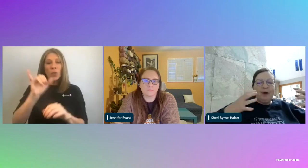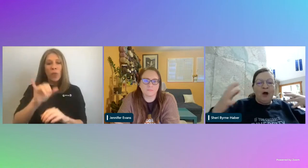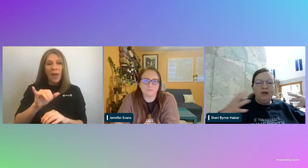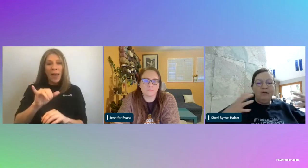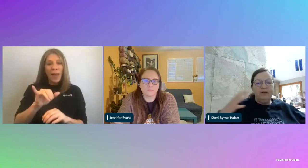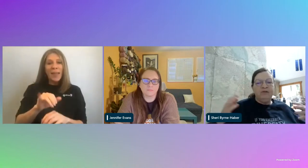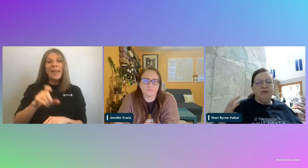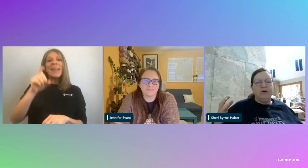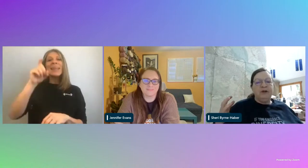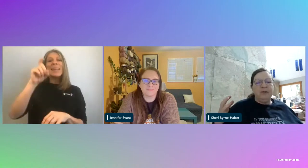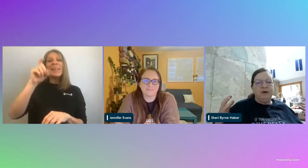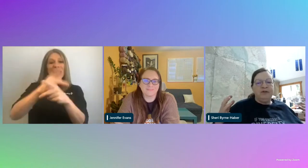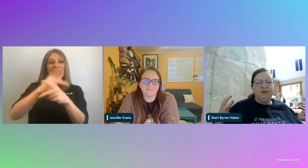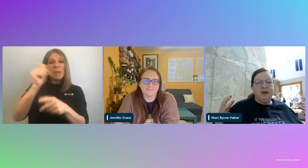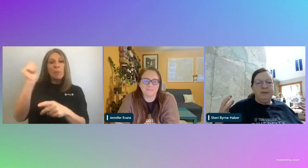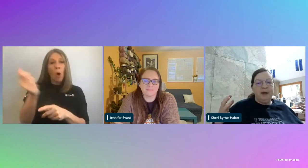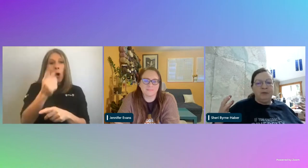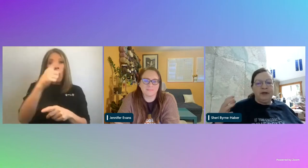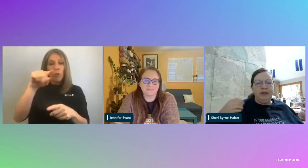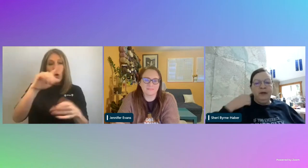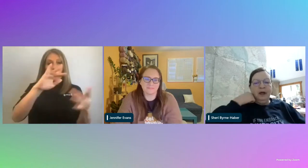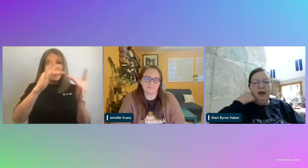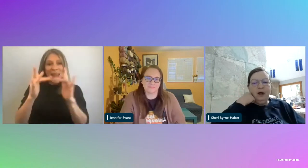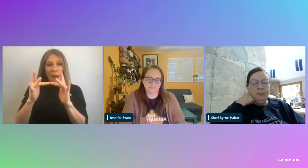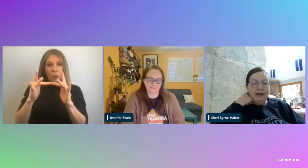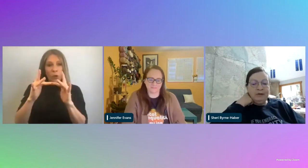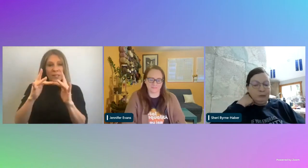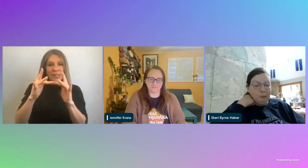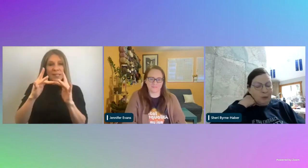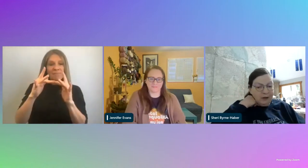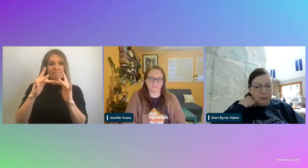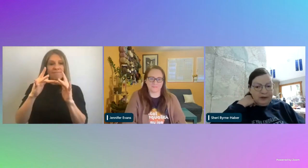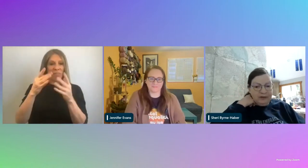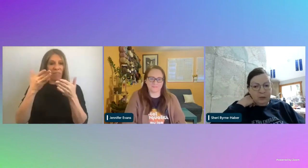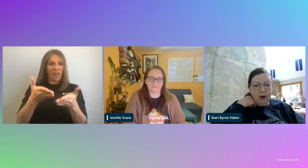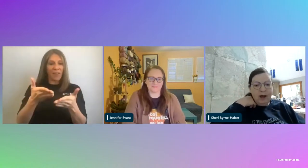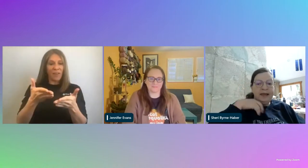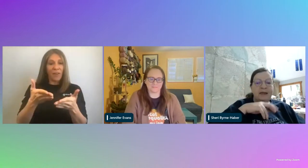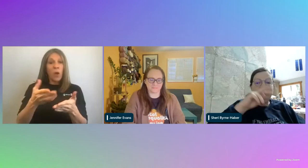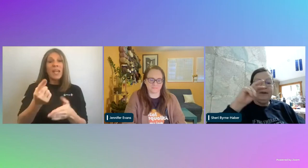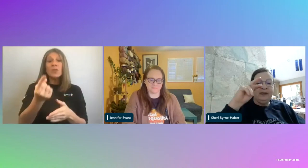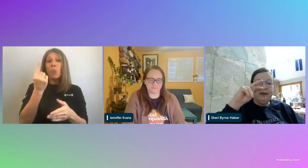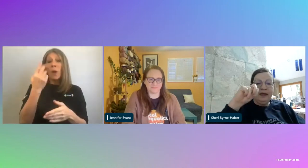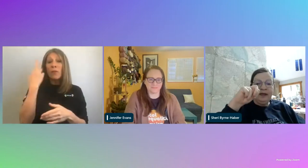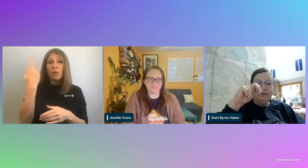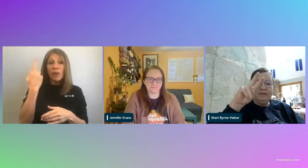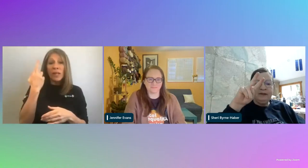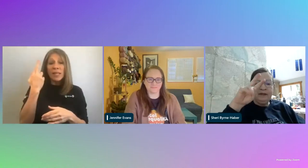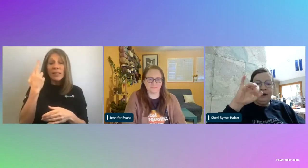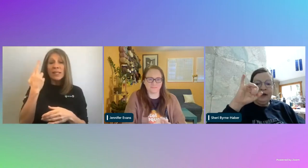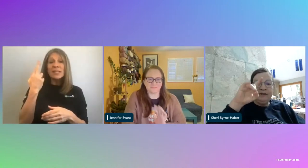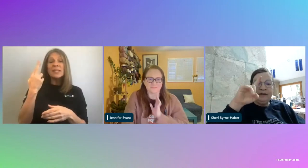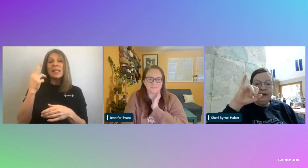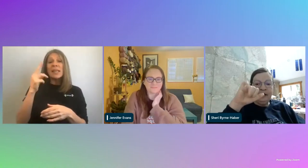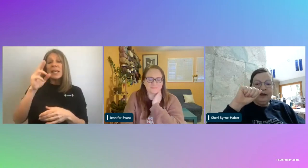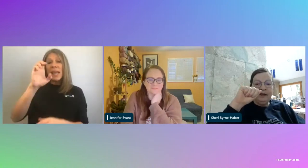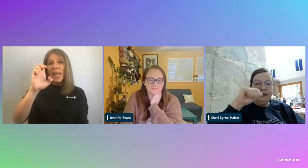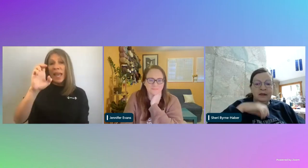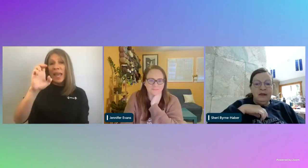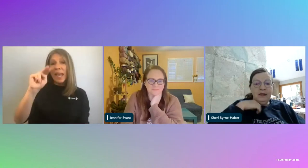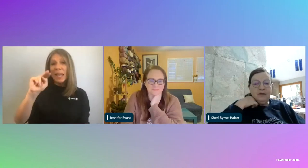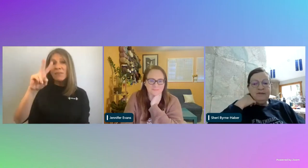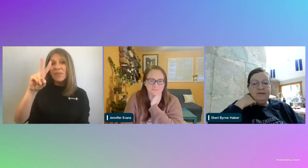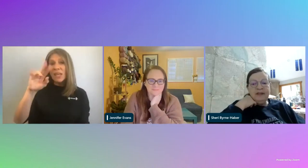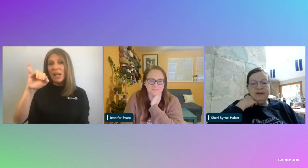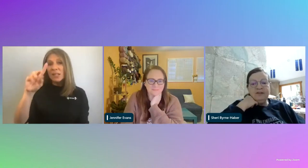has to keep all of those neural networks in memory. It's one of the reasons why NVIDIA,